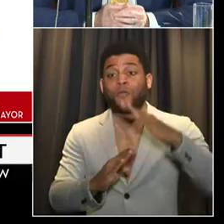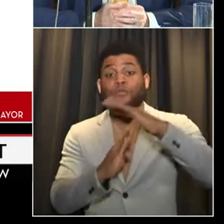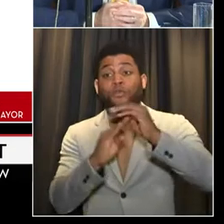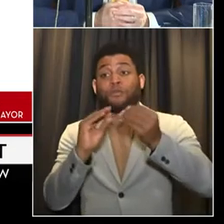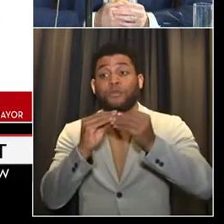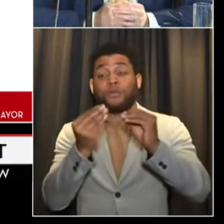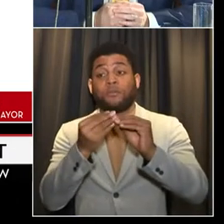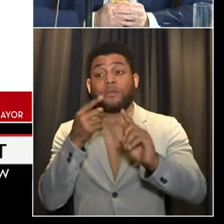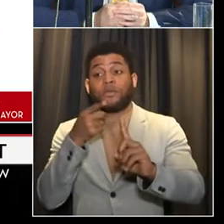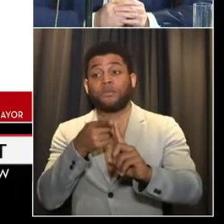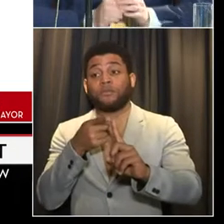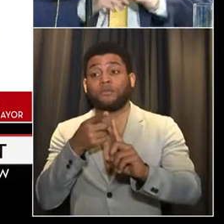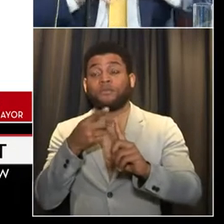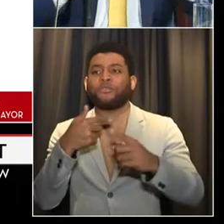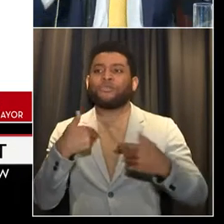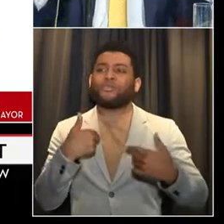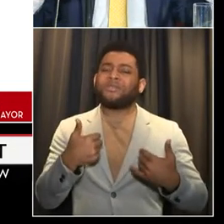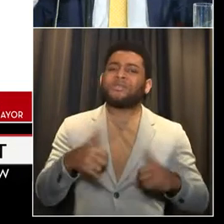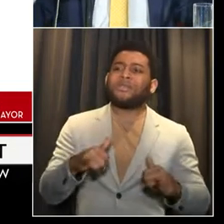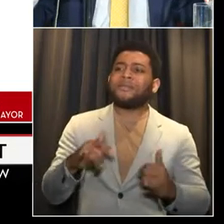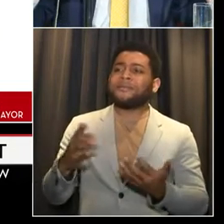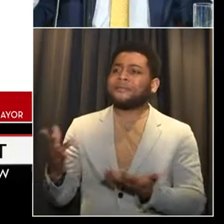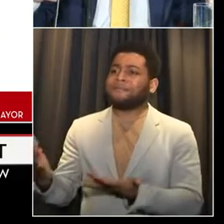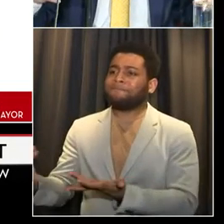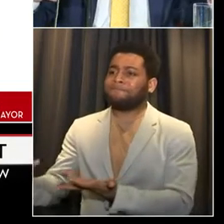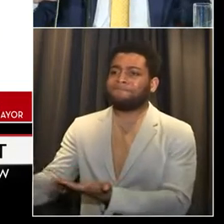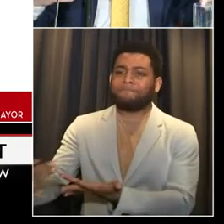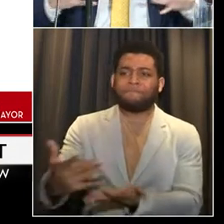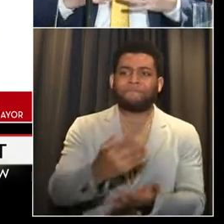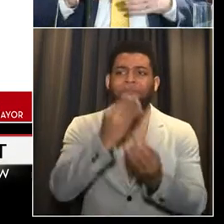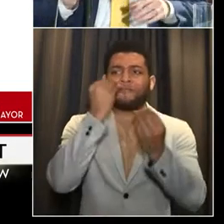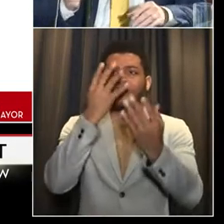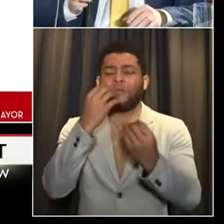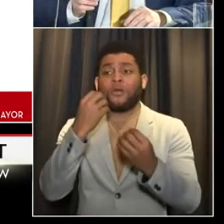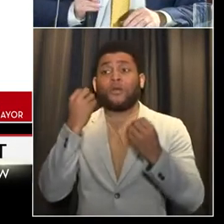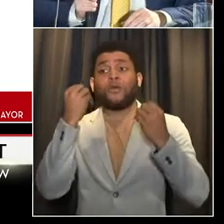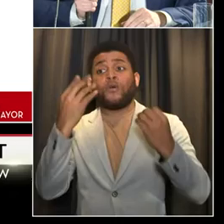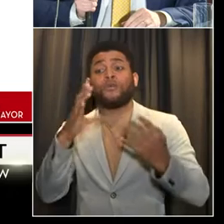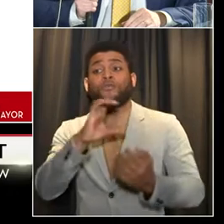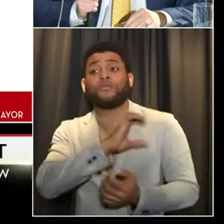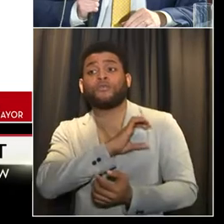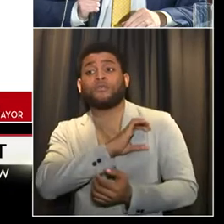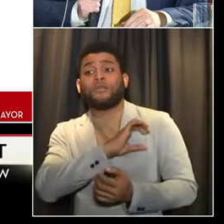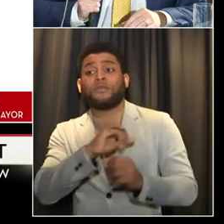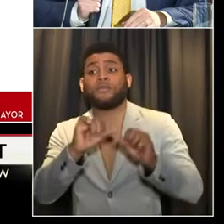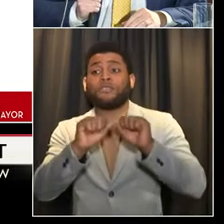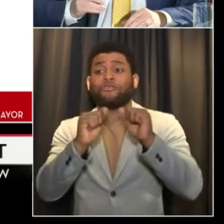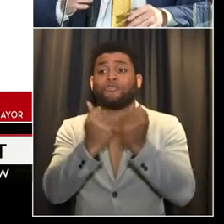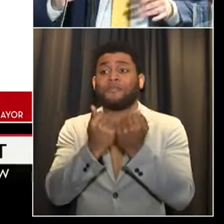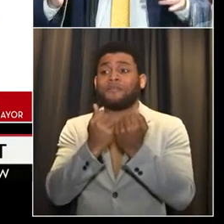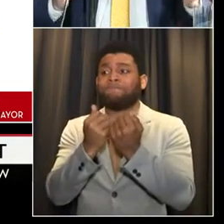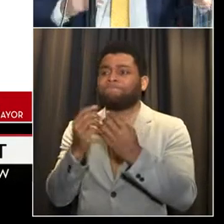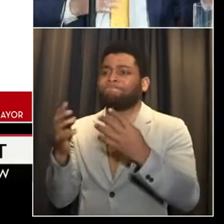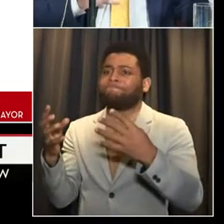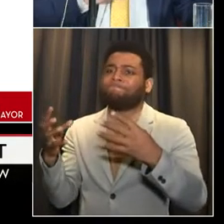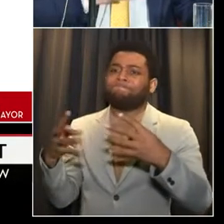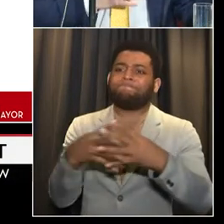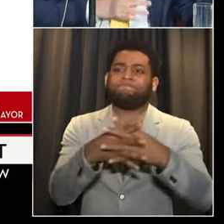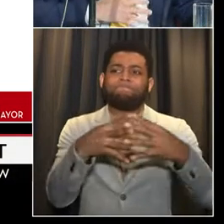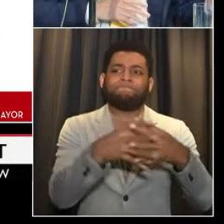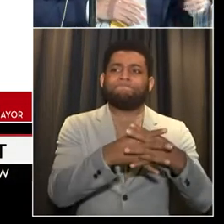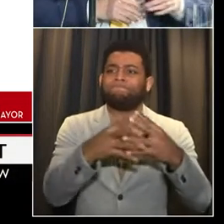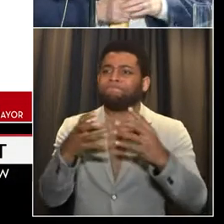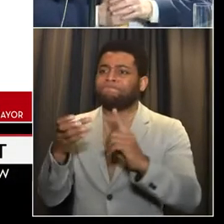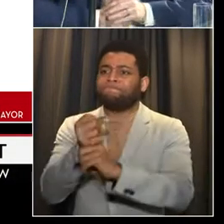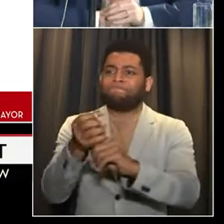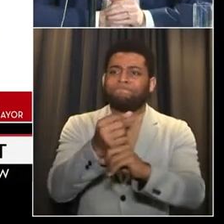still collecting number because multiple police agencies can make arrests, so it takes a moment to really get year-end data when we have to pull from some of